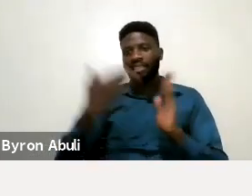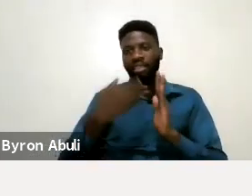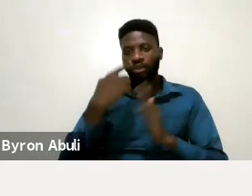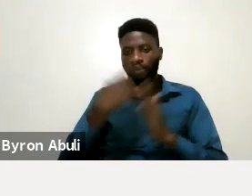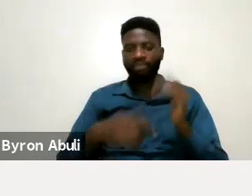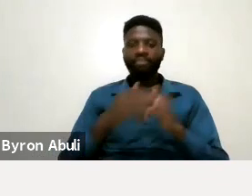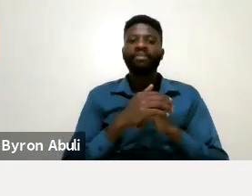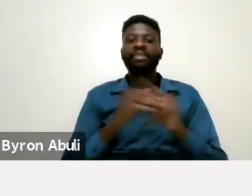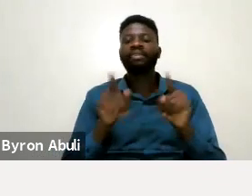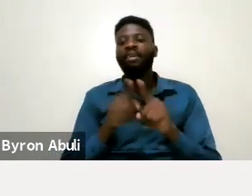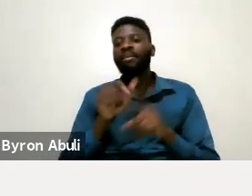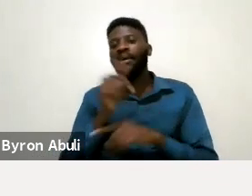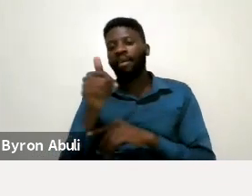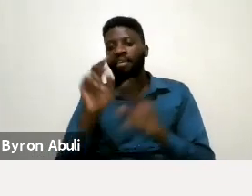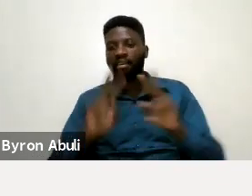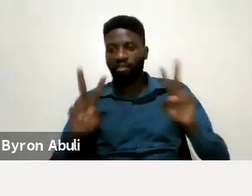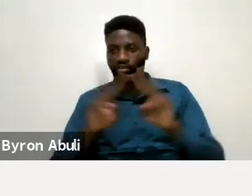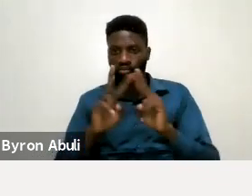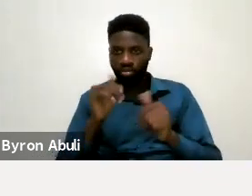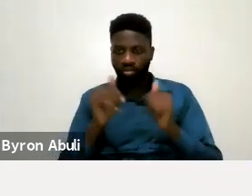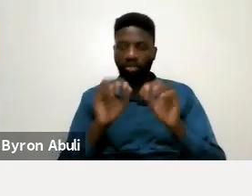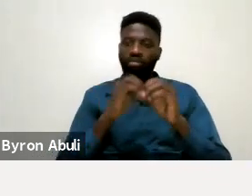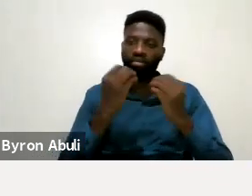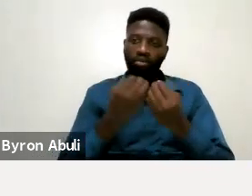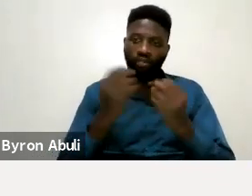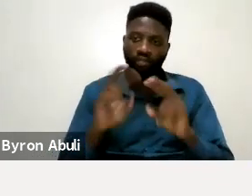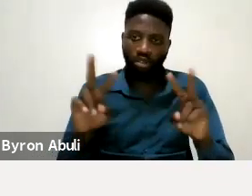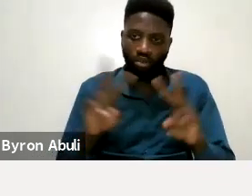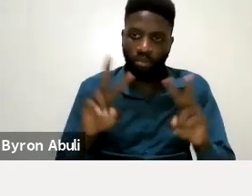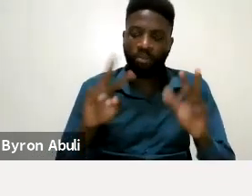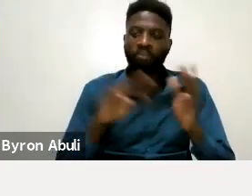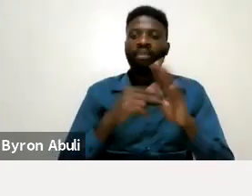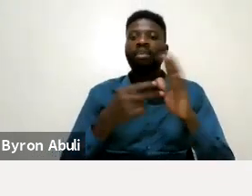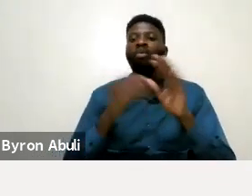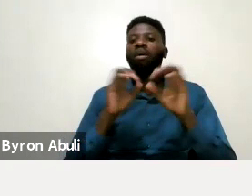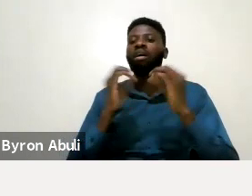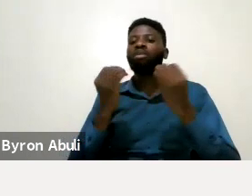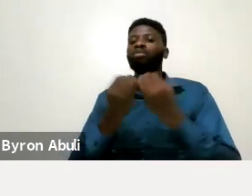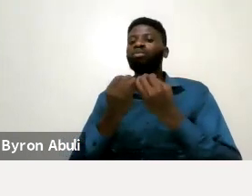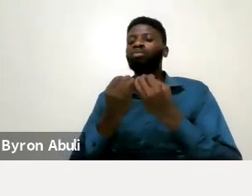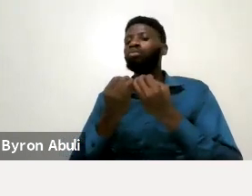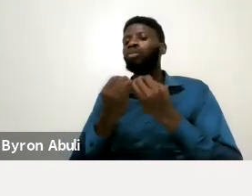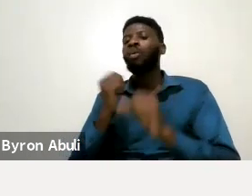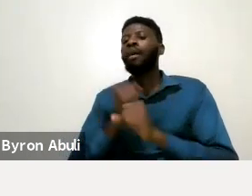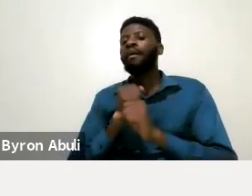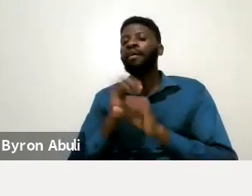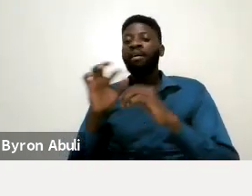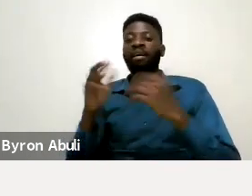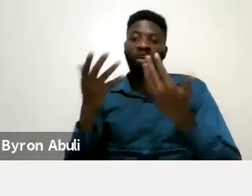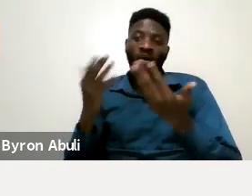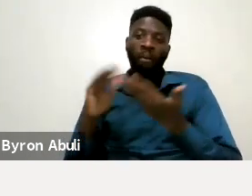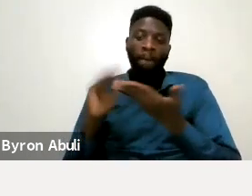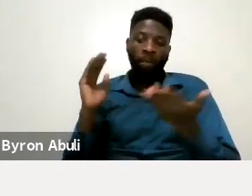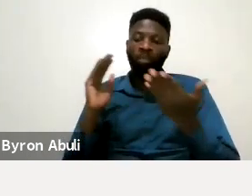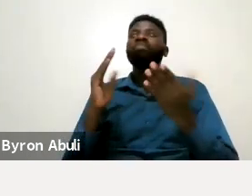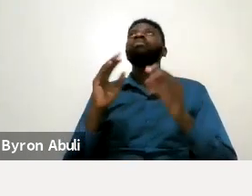value, organizational values, this reflects how organizations show up or operate in the world. So most of the time on an organizational website, you will see